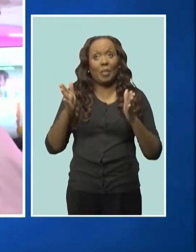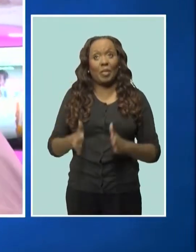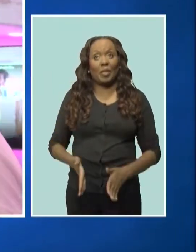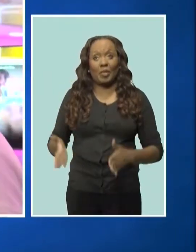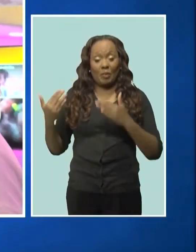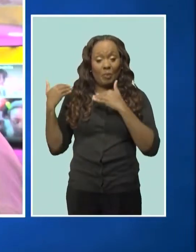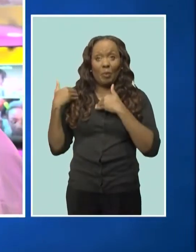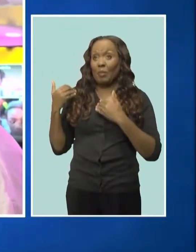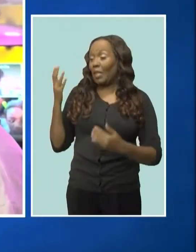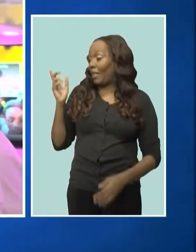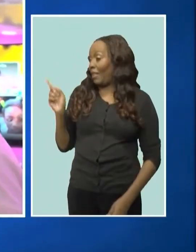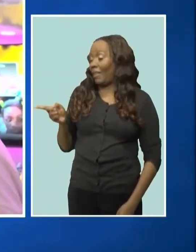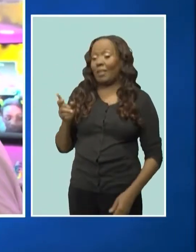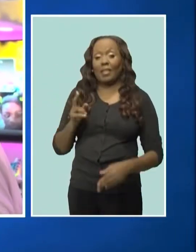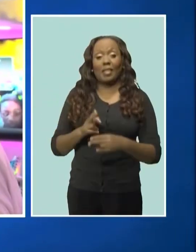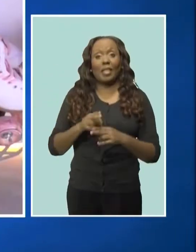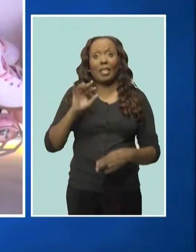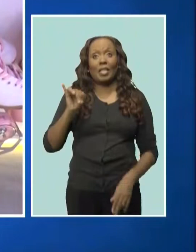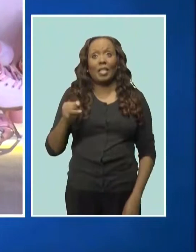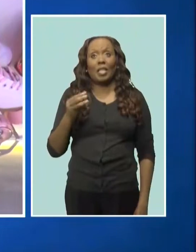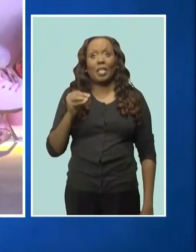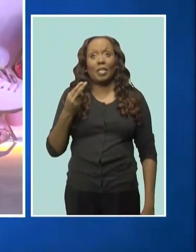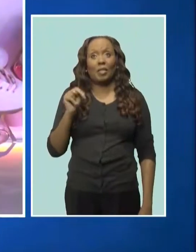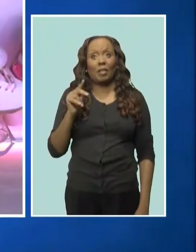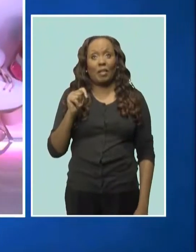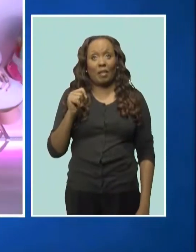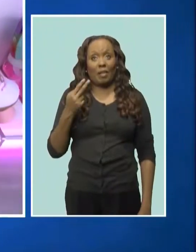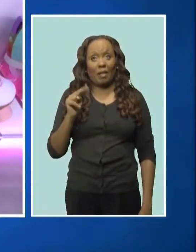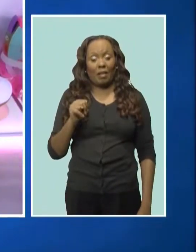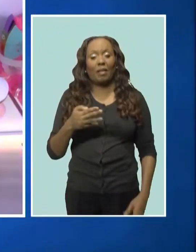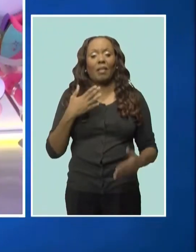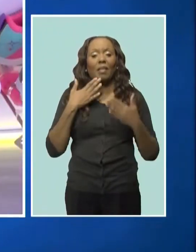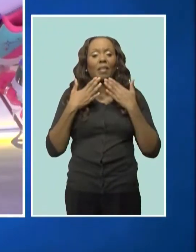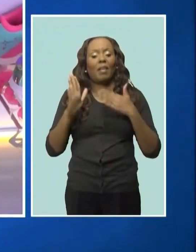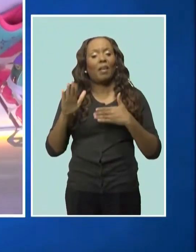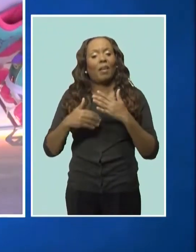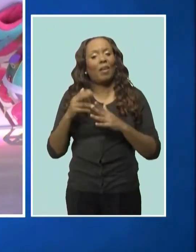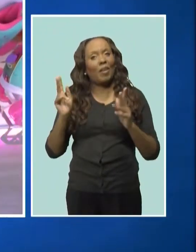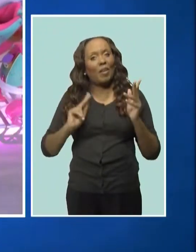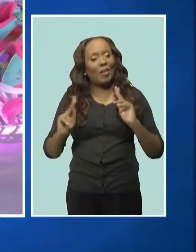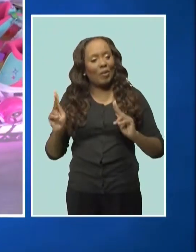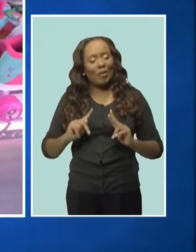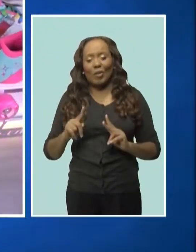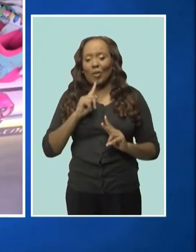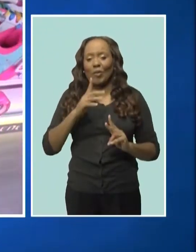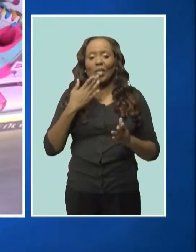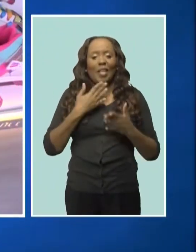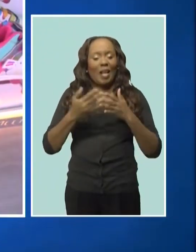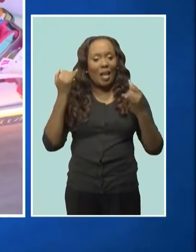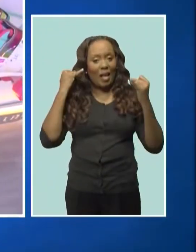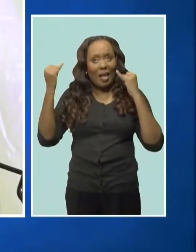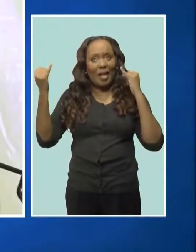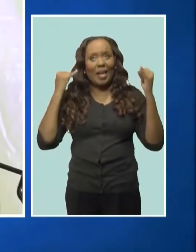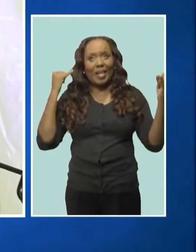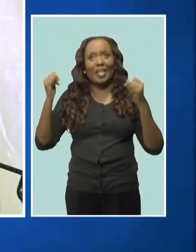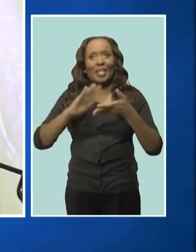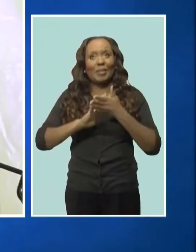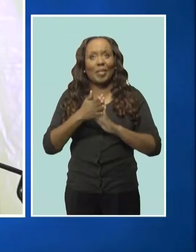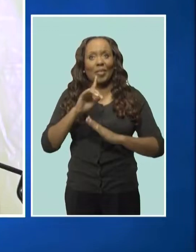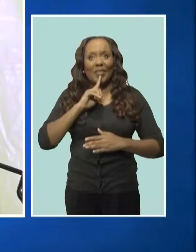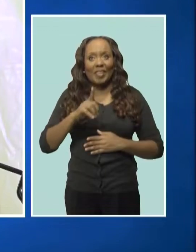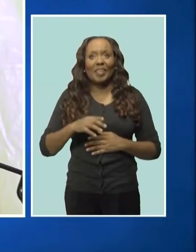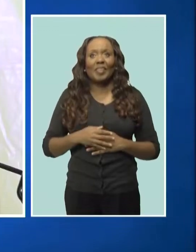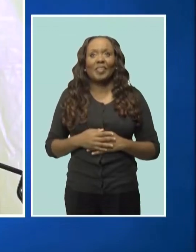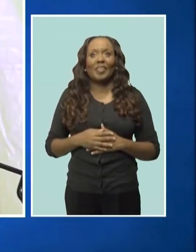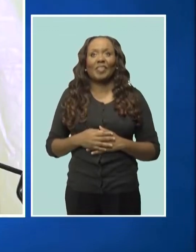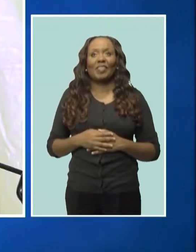project and thanked all concerned for their time and effort in helping him to bring the idea to fruition.